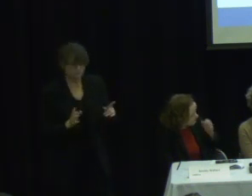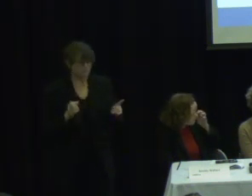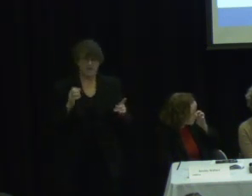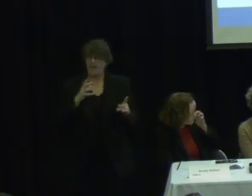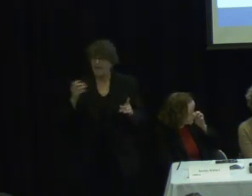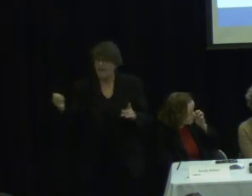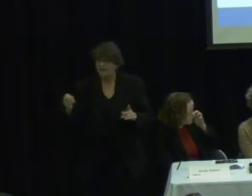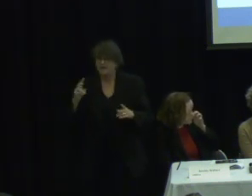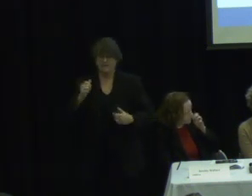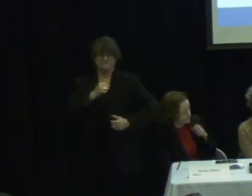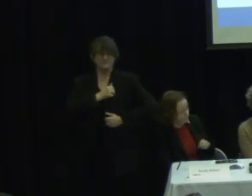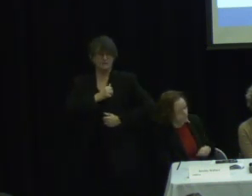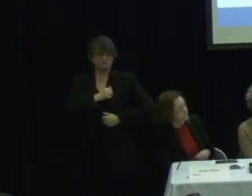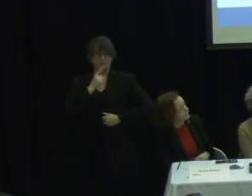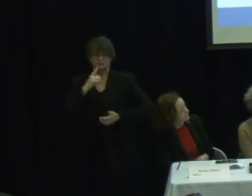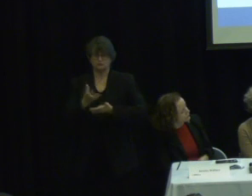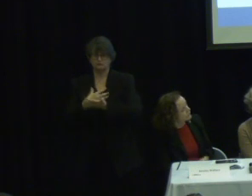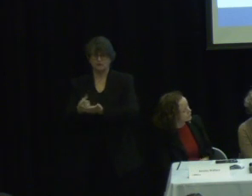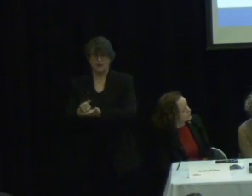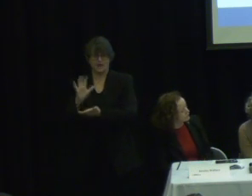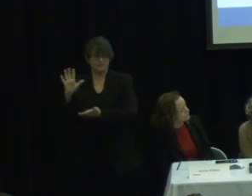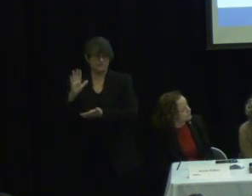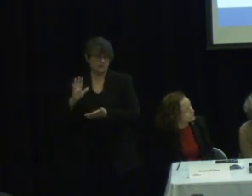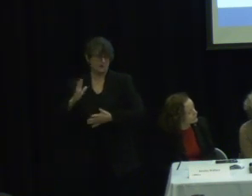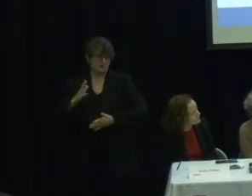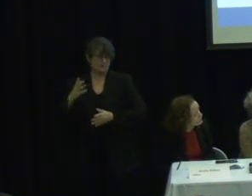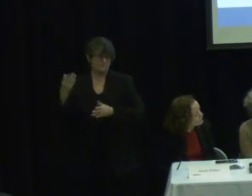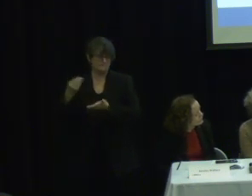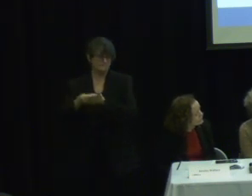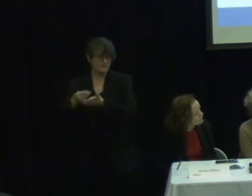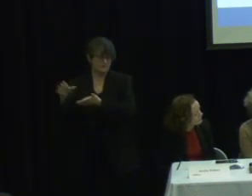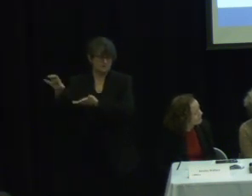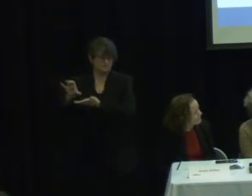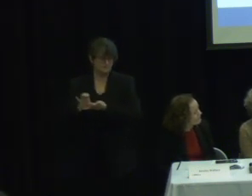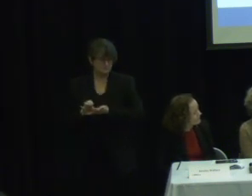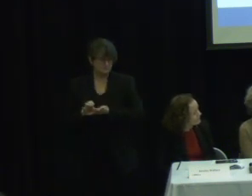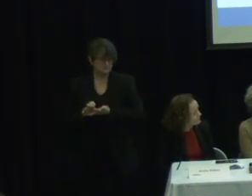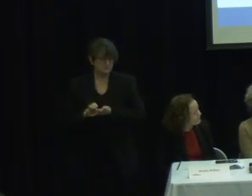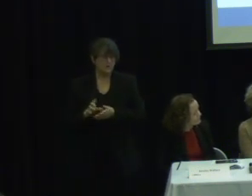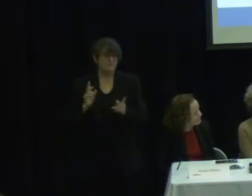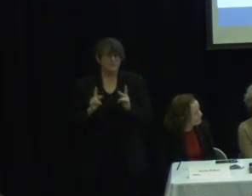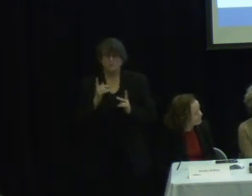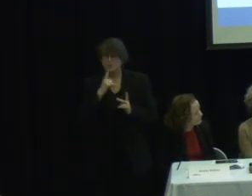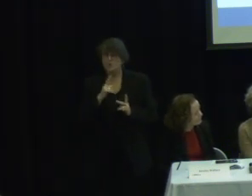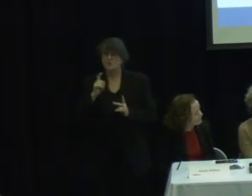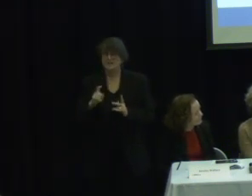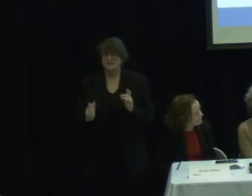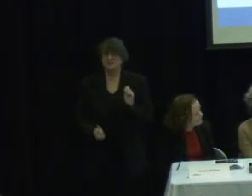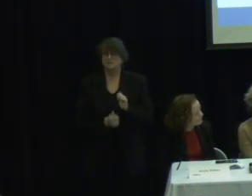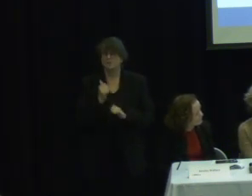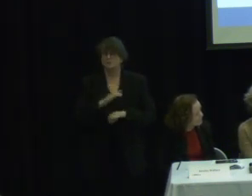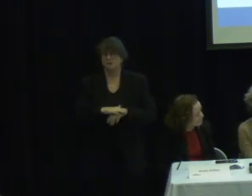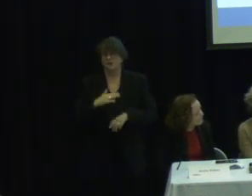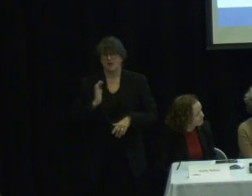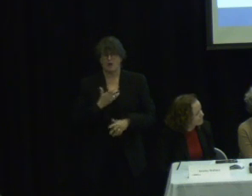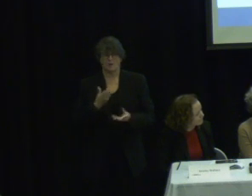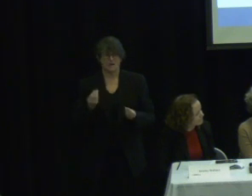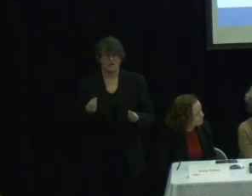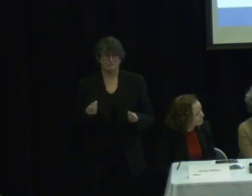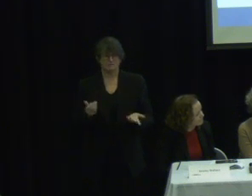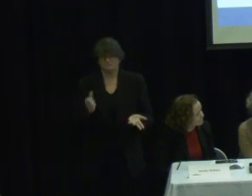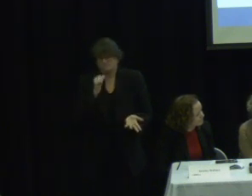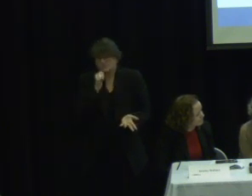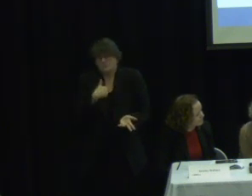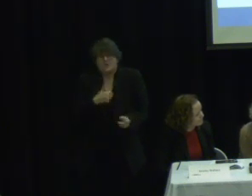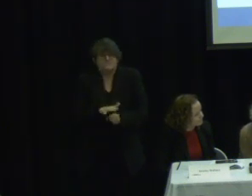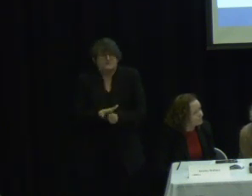and aid over the years. It is the one fund that goes the quickest on our campus. We just don't have enough money to help